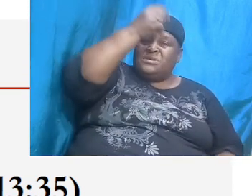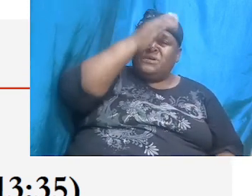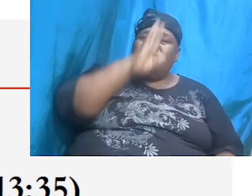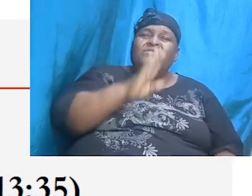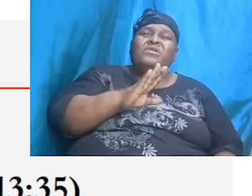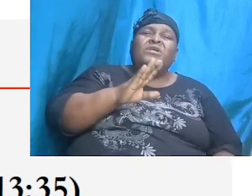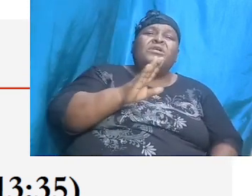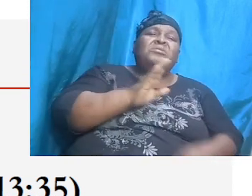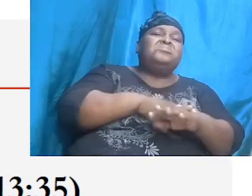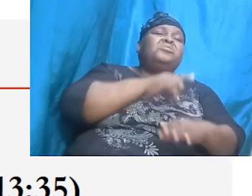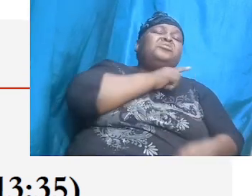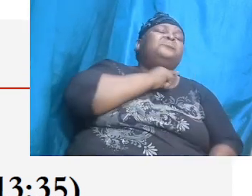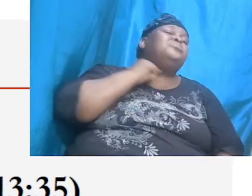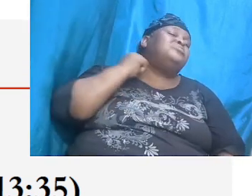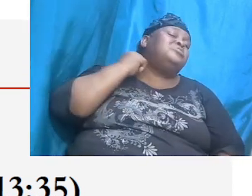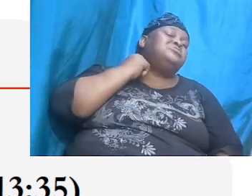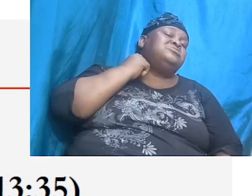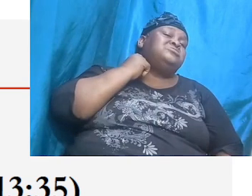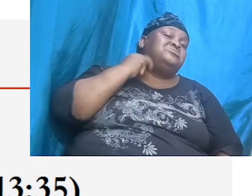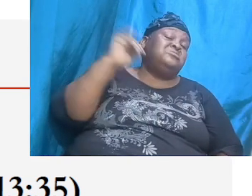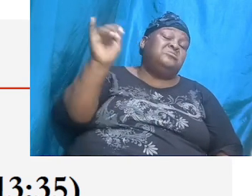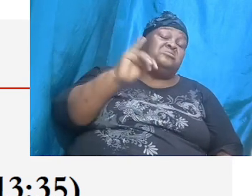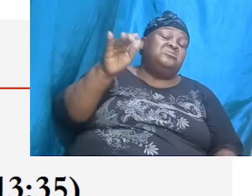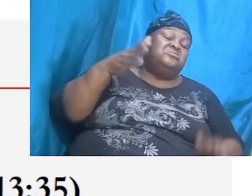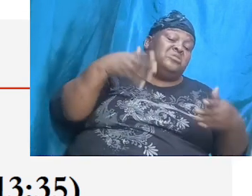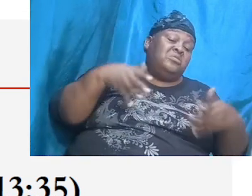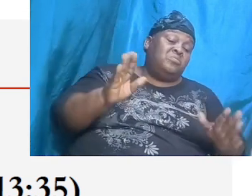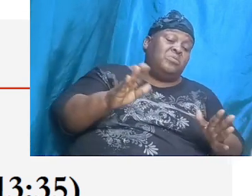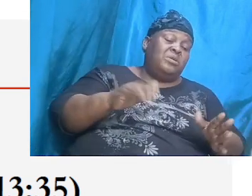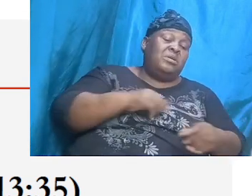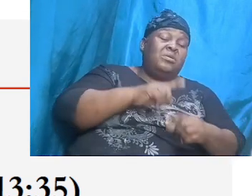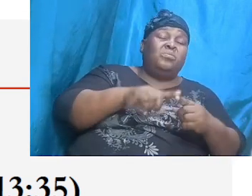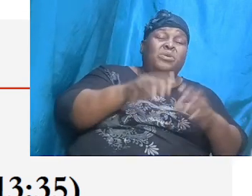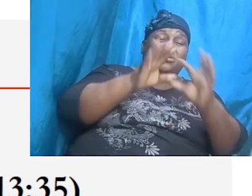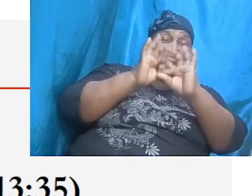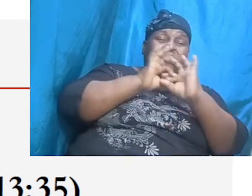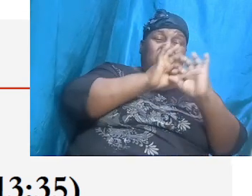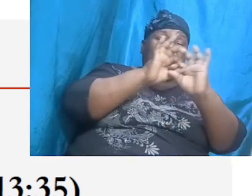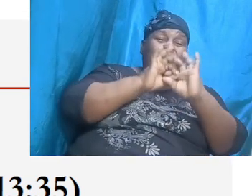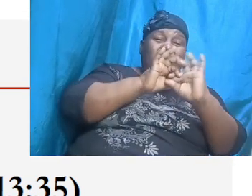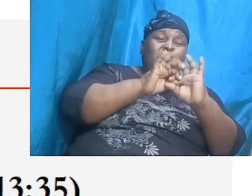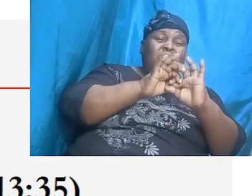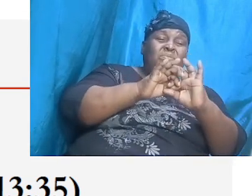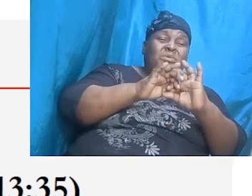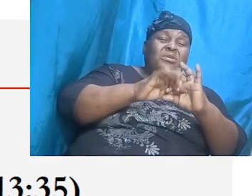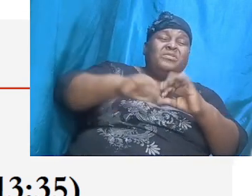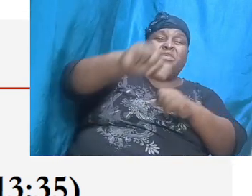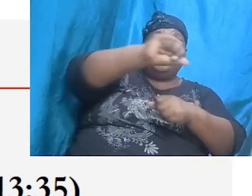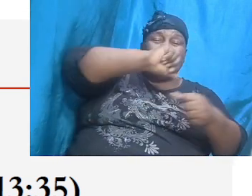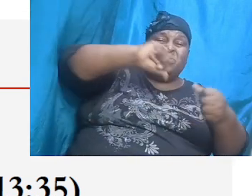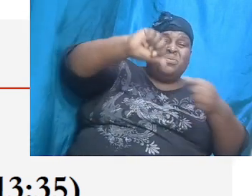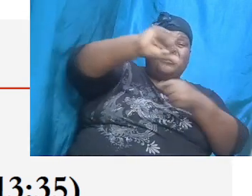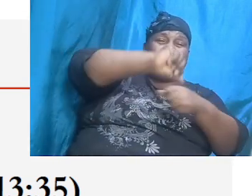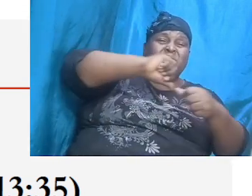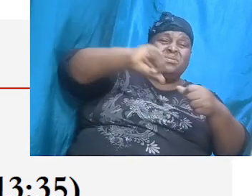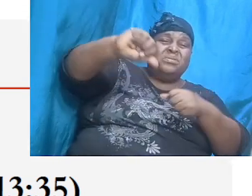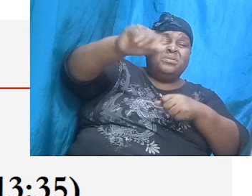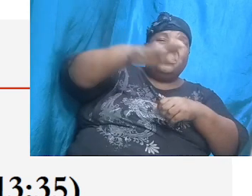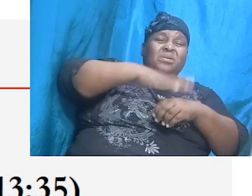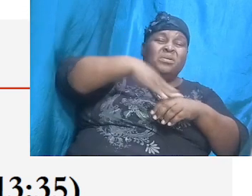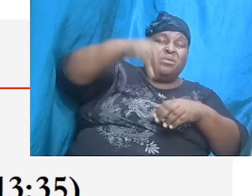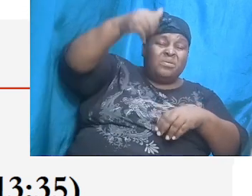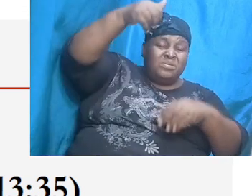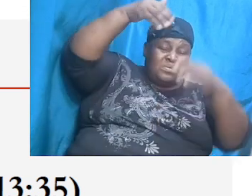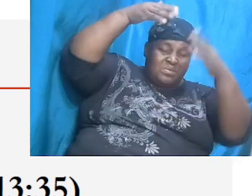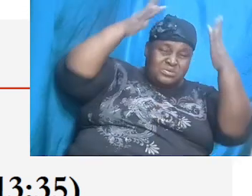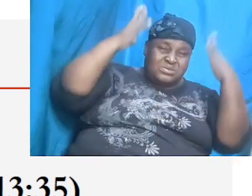upon the priest. Praise God. So in a similar way, when we are united, it means that the anointing is upon us. And can I tell